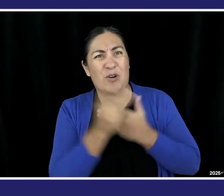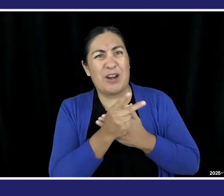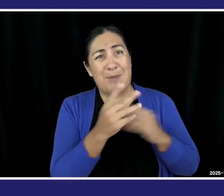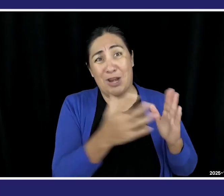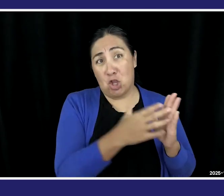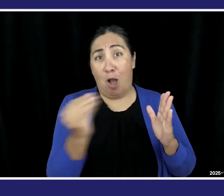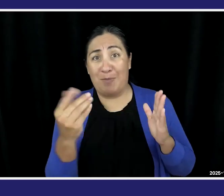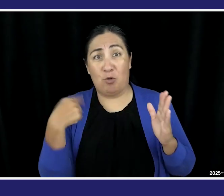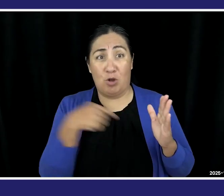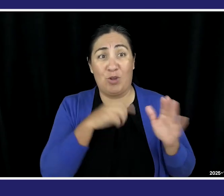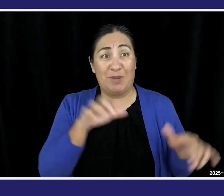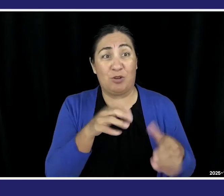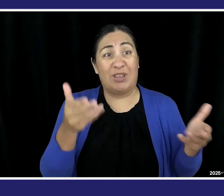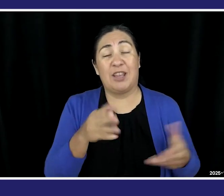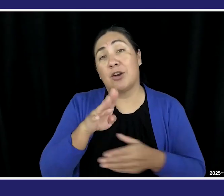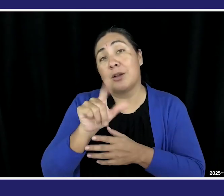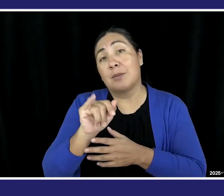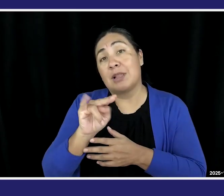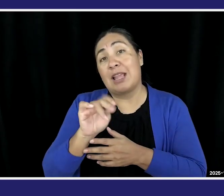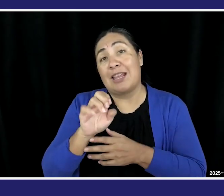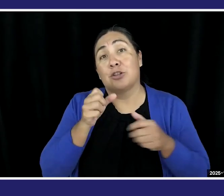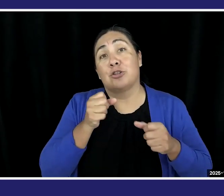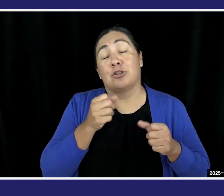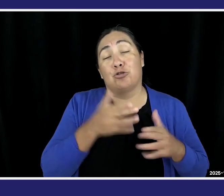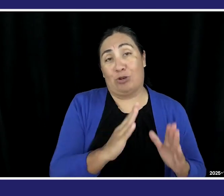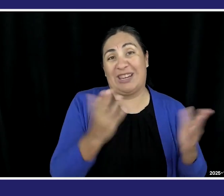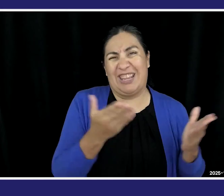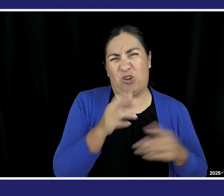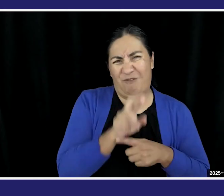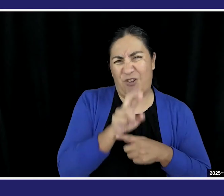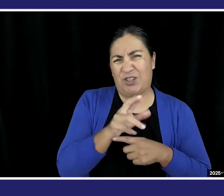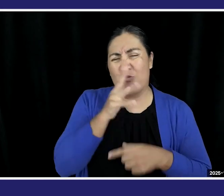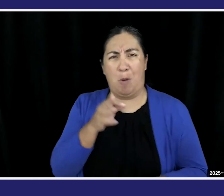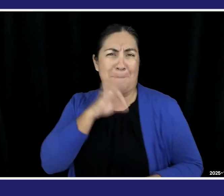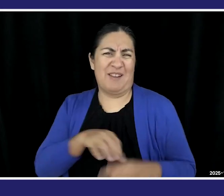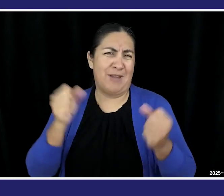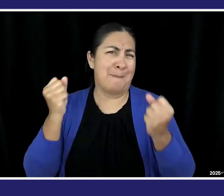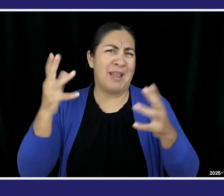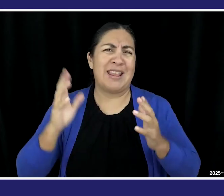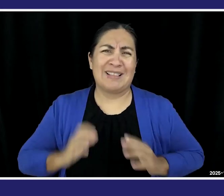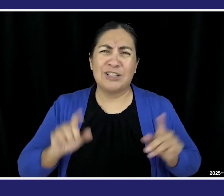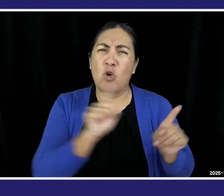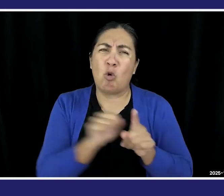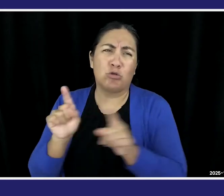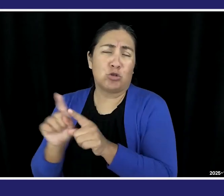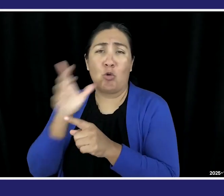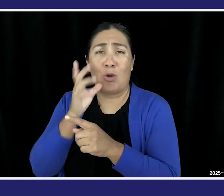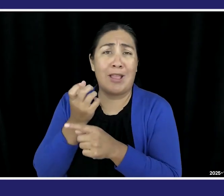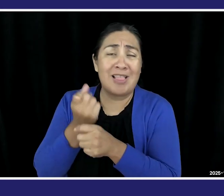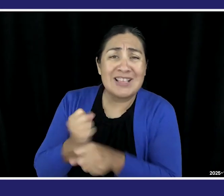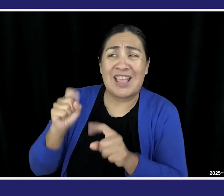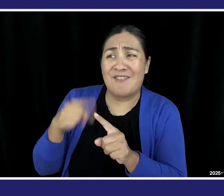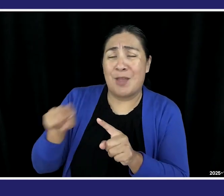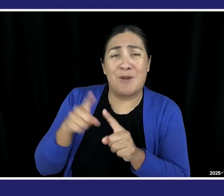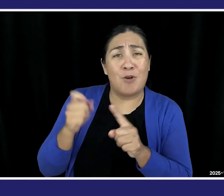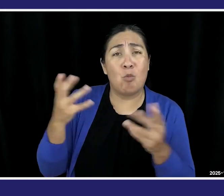in Riverside, that it will benefit multiple clients. And then also it saves them from what happens in the